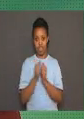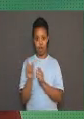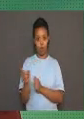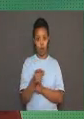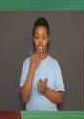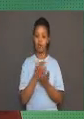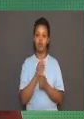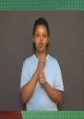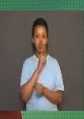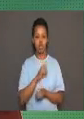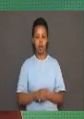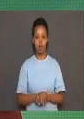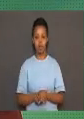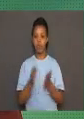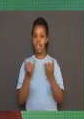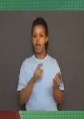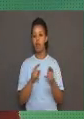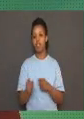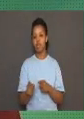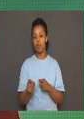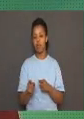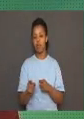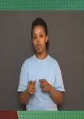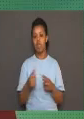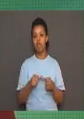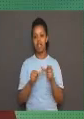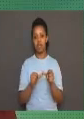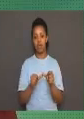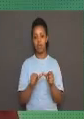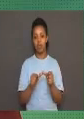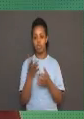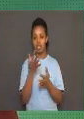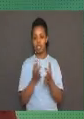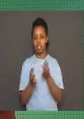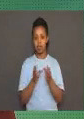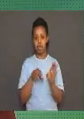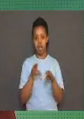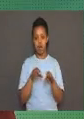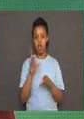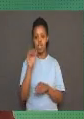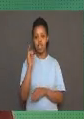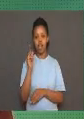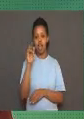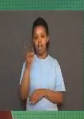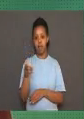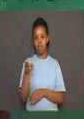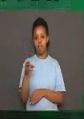done. Now, let us continue discussing dihybrid